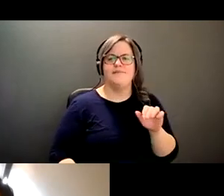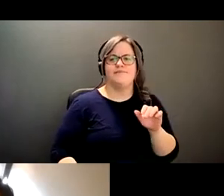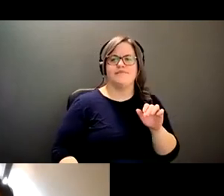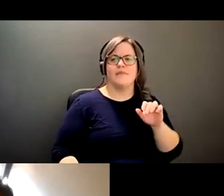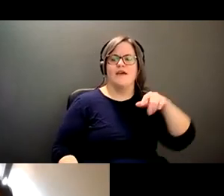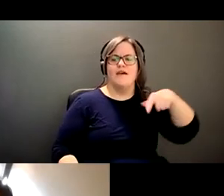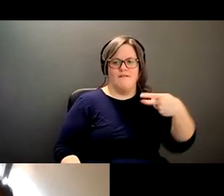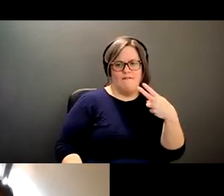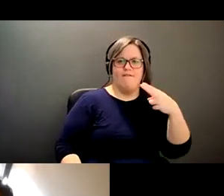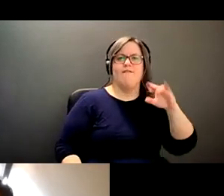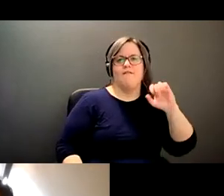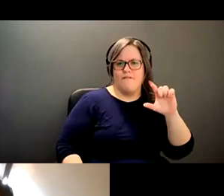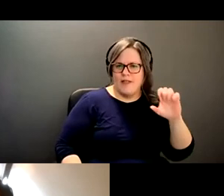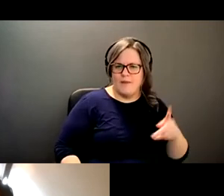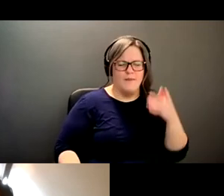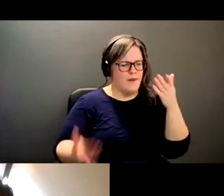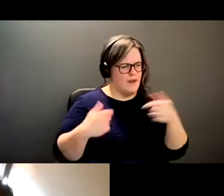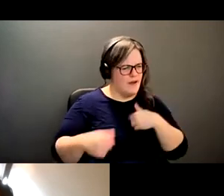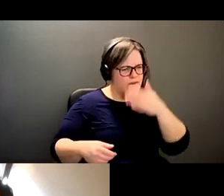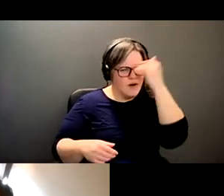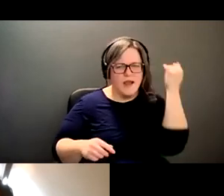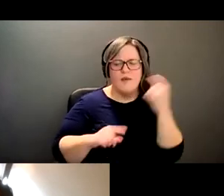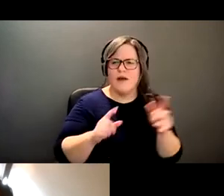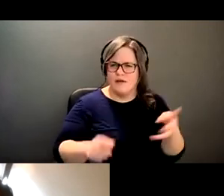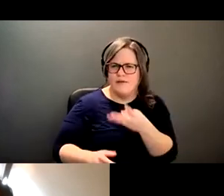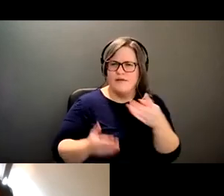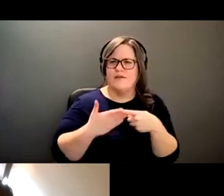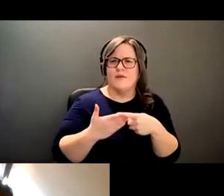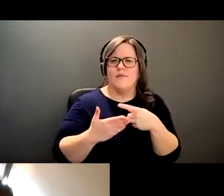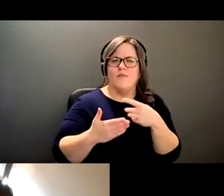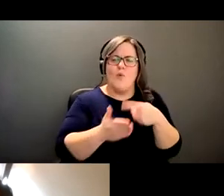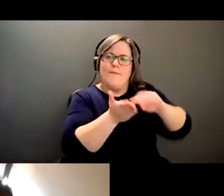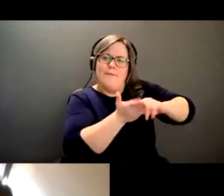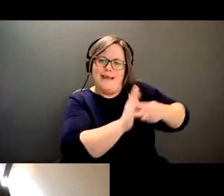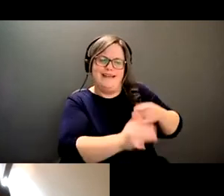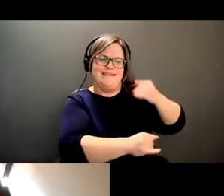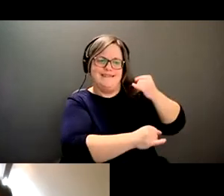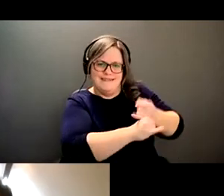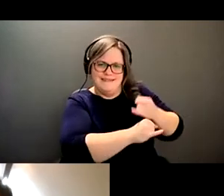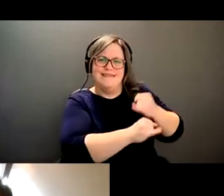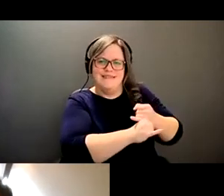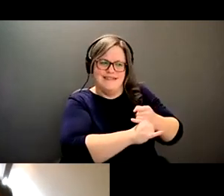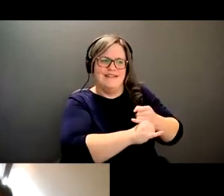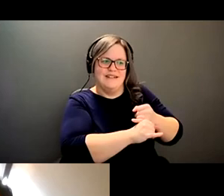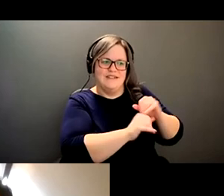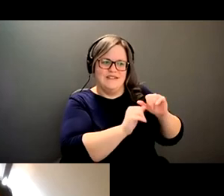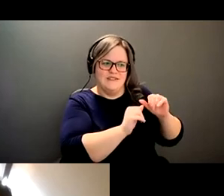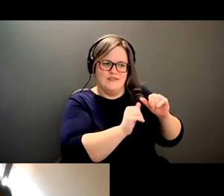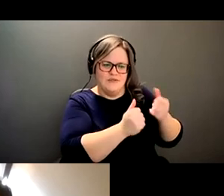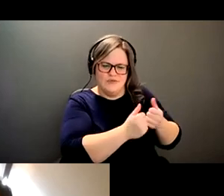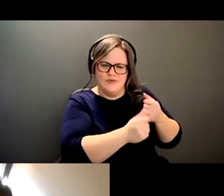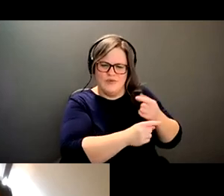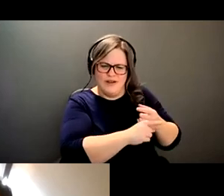I mean, I could just be totally missing it, but we were talking about like what defines an institution. Was that one of the questions, or did I just dream